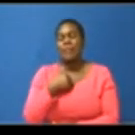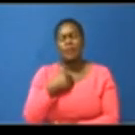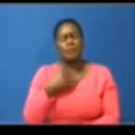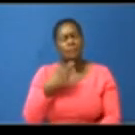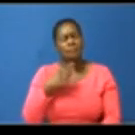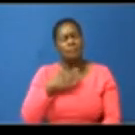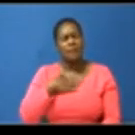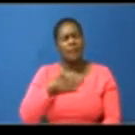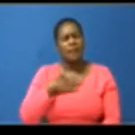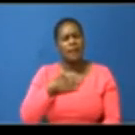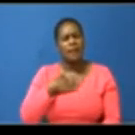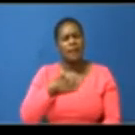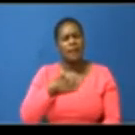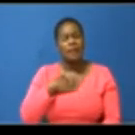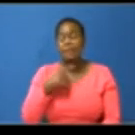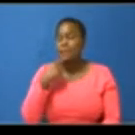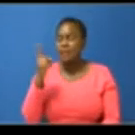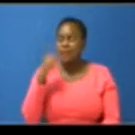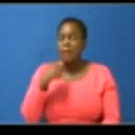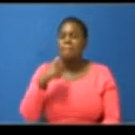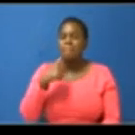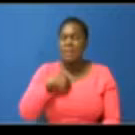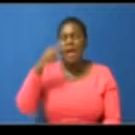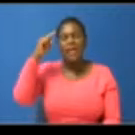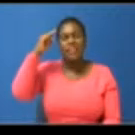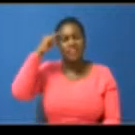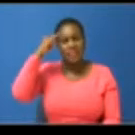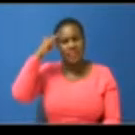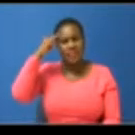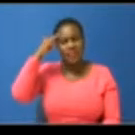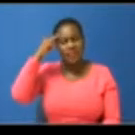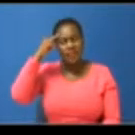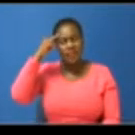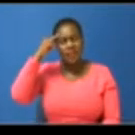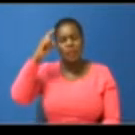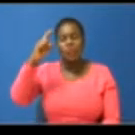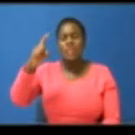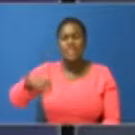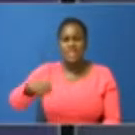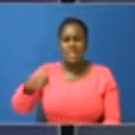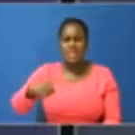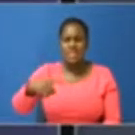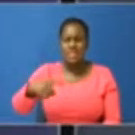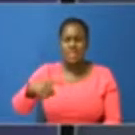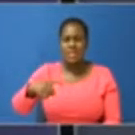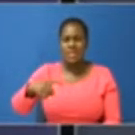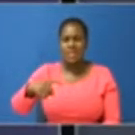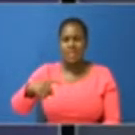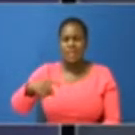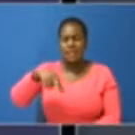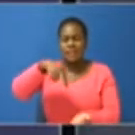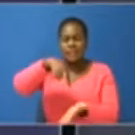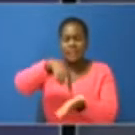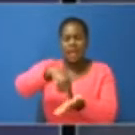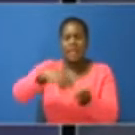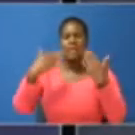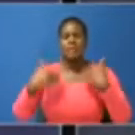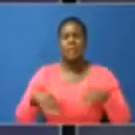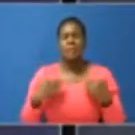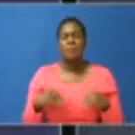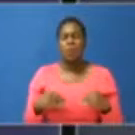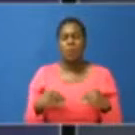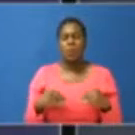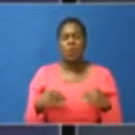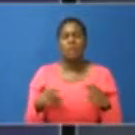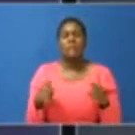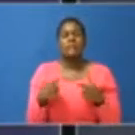my having said all that i do think there's a need for candidates to to